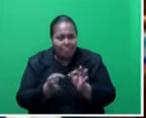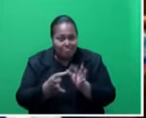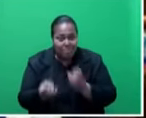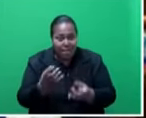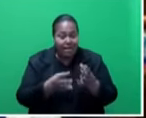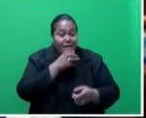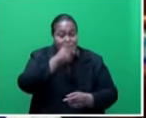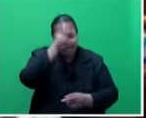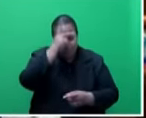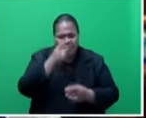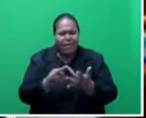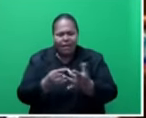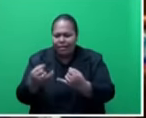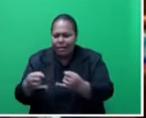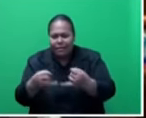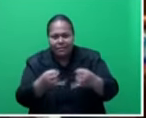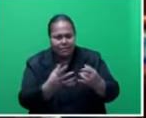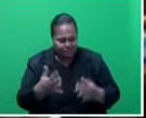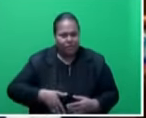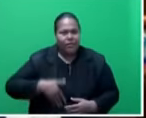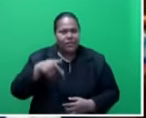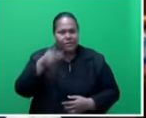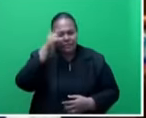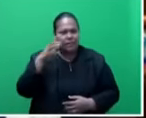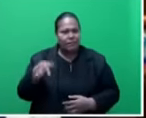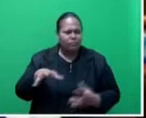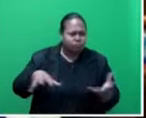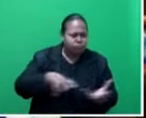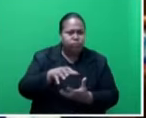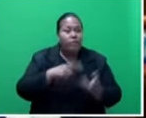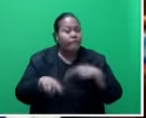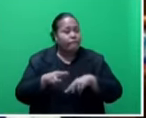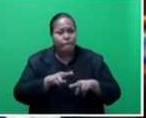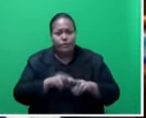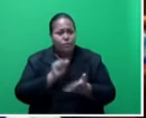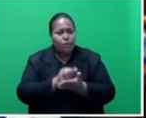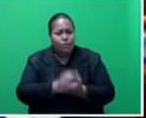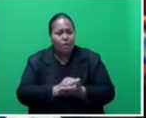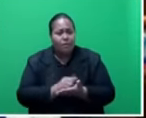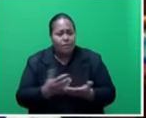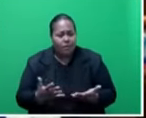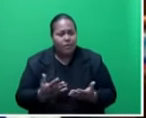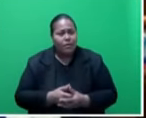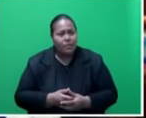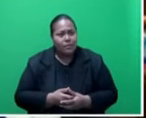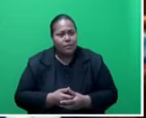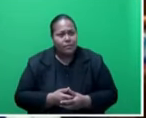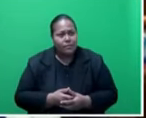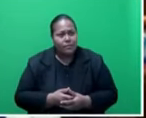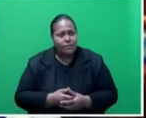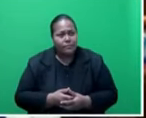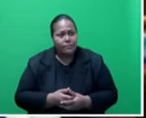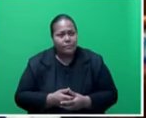islands. It was Groundhog Day for Fiji. Fortunately, we were spared with the wrath of a third cyclone